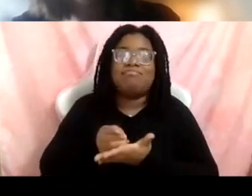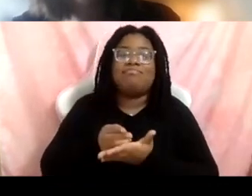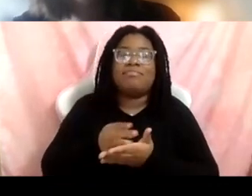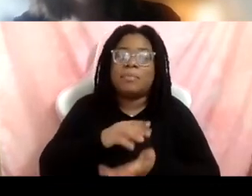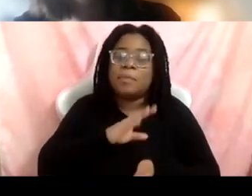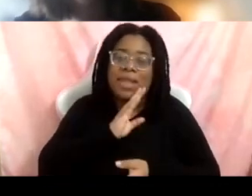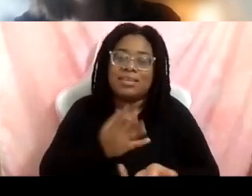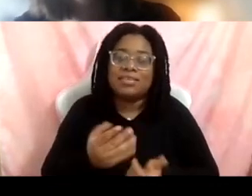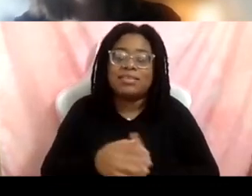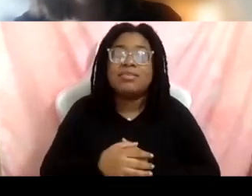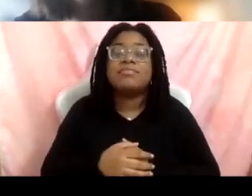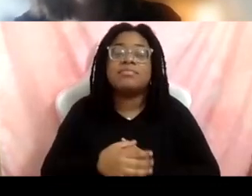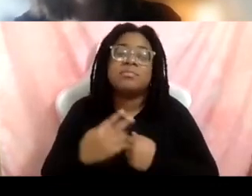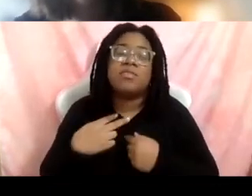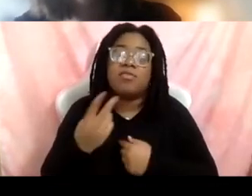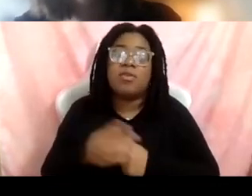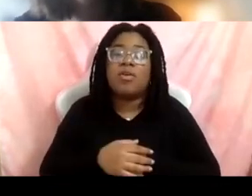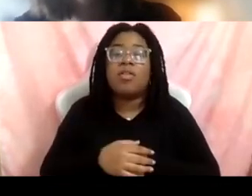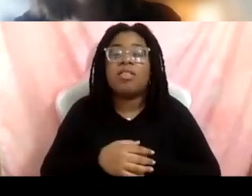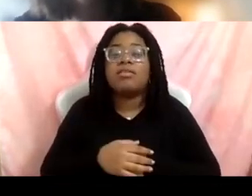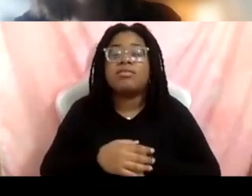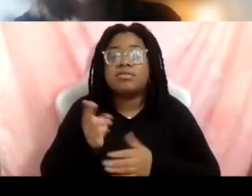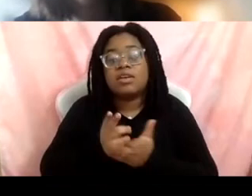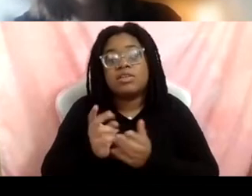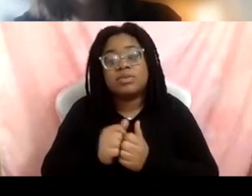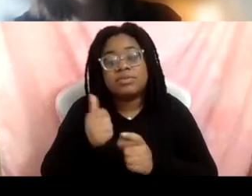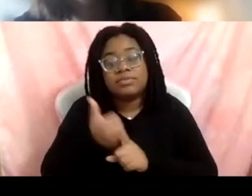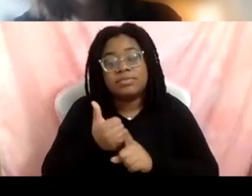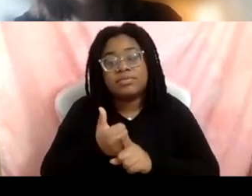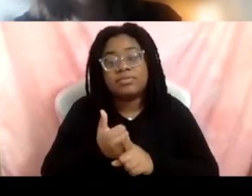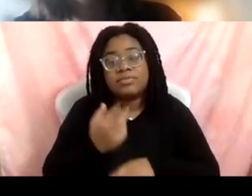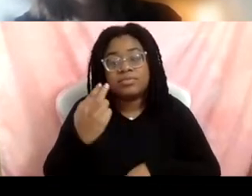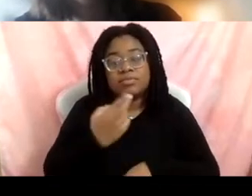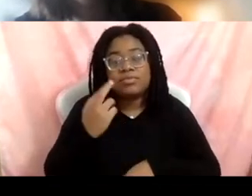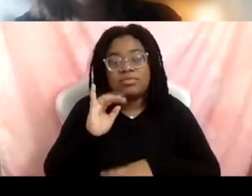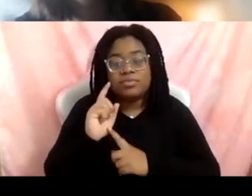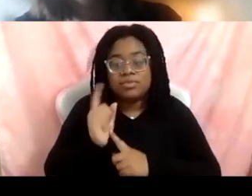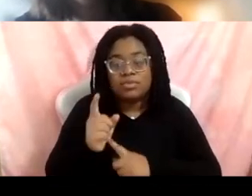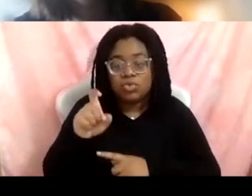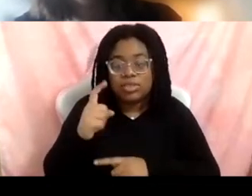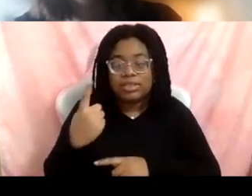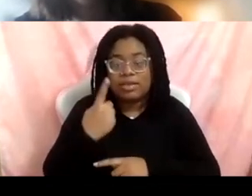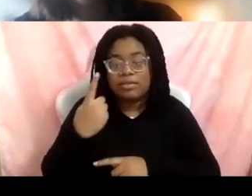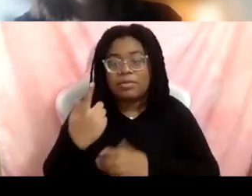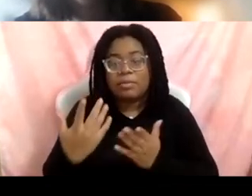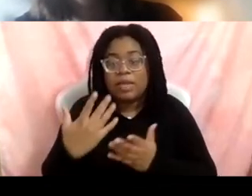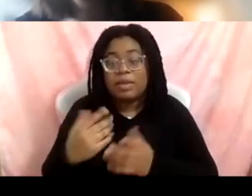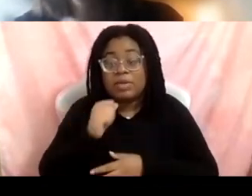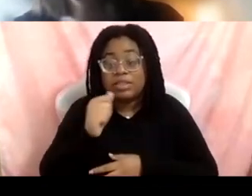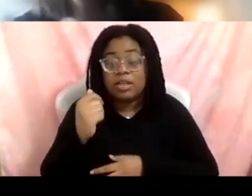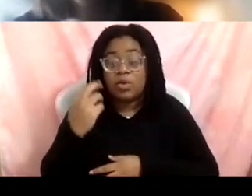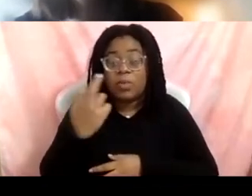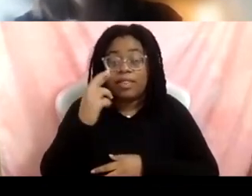But so just being very vocal and honest with yourself. If you realize in the moment that you need something and maybe you didn't realize you needed it